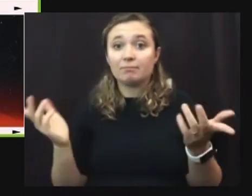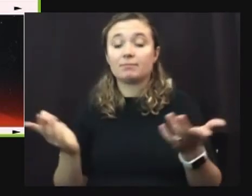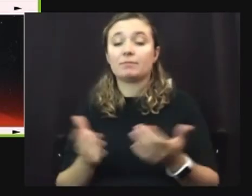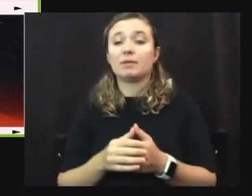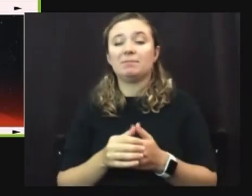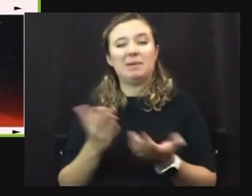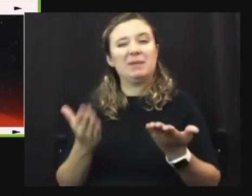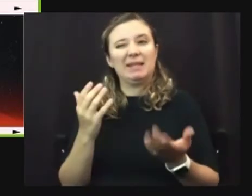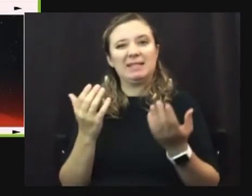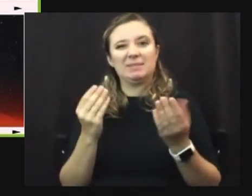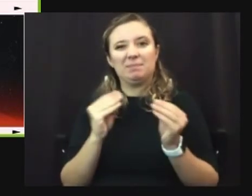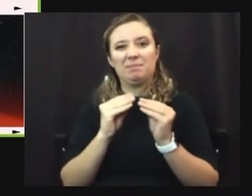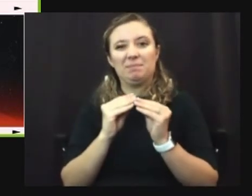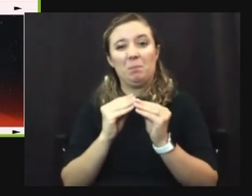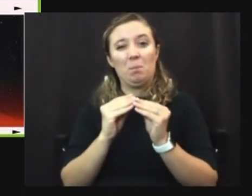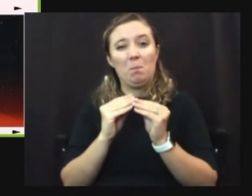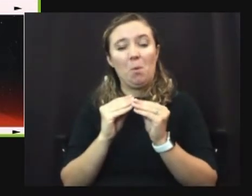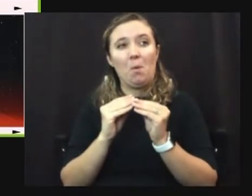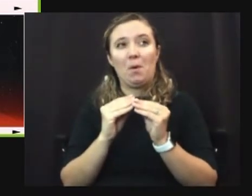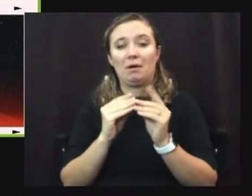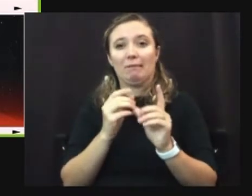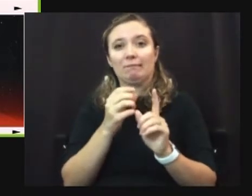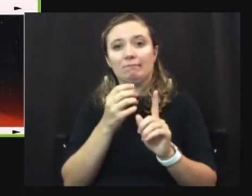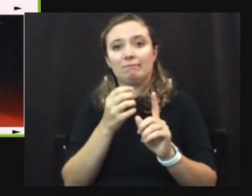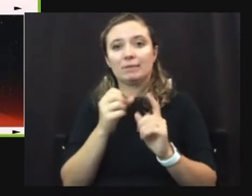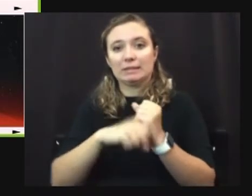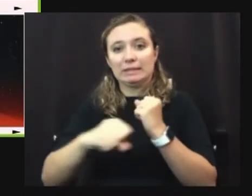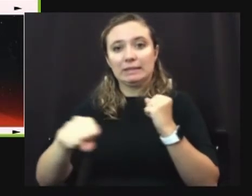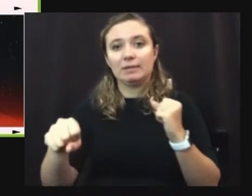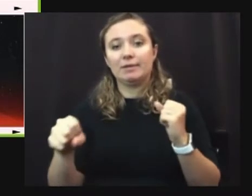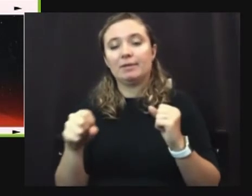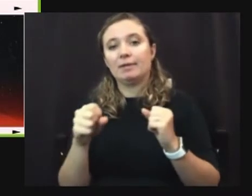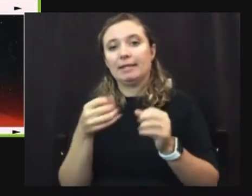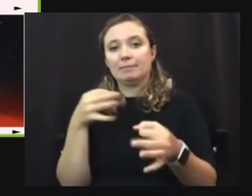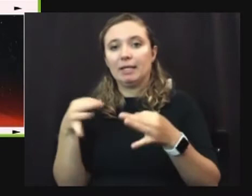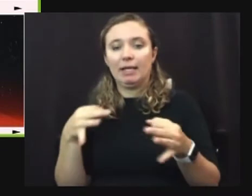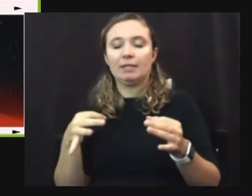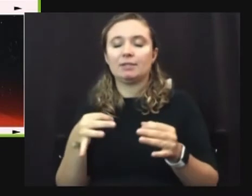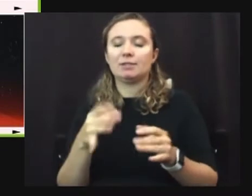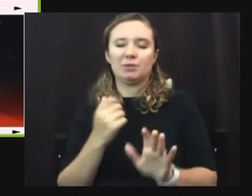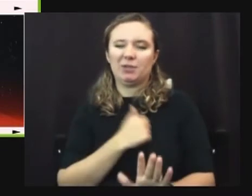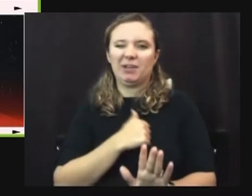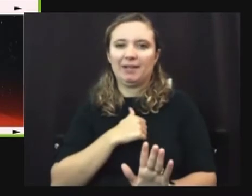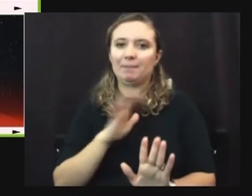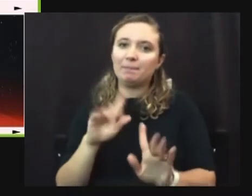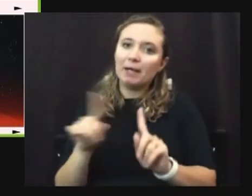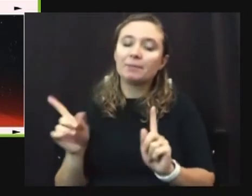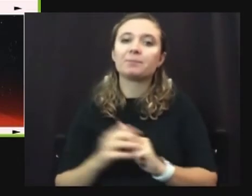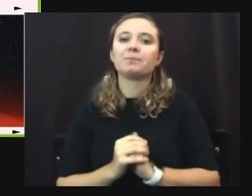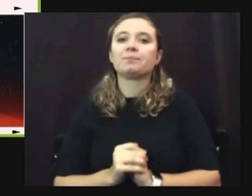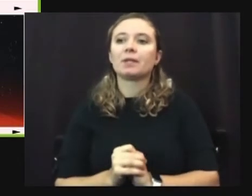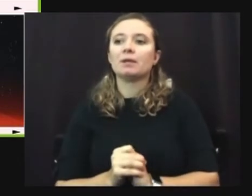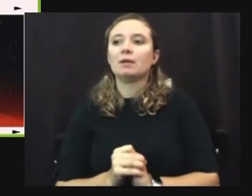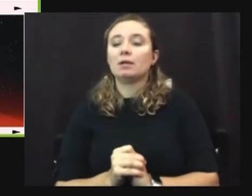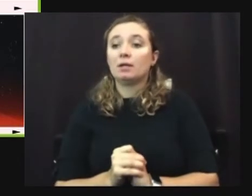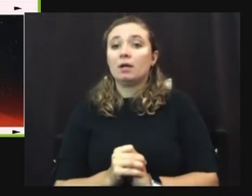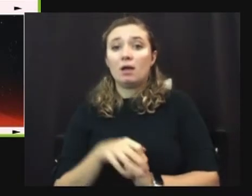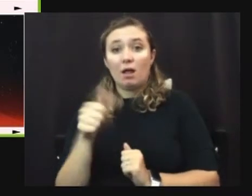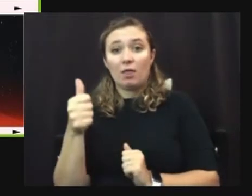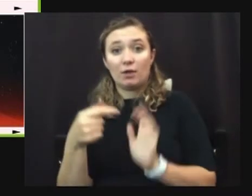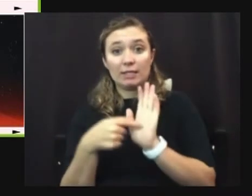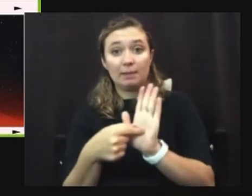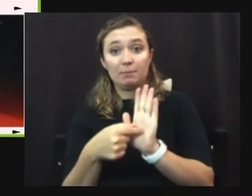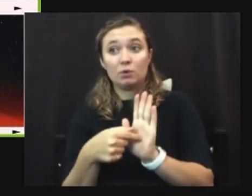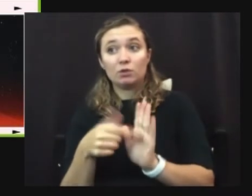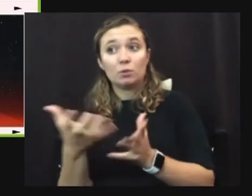and a little off topic. I apologize if that's the case. Kate, do you have any other examples?